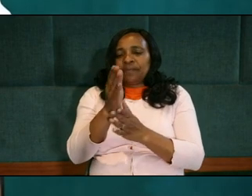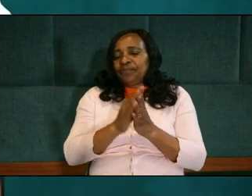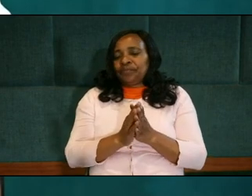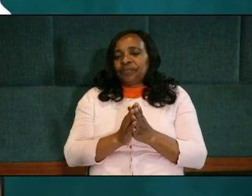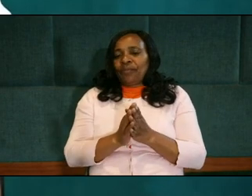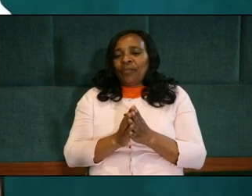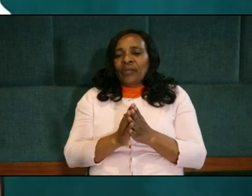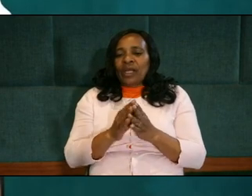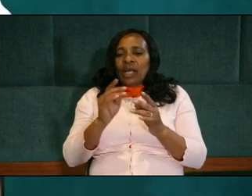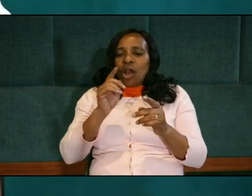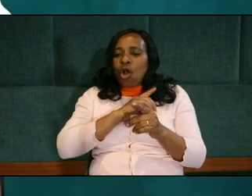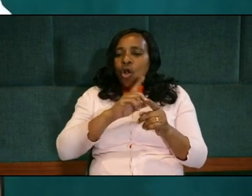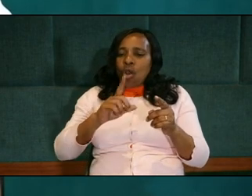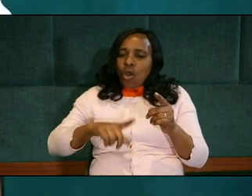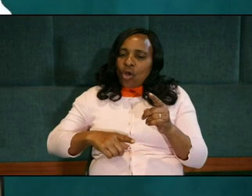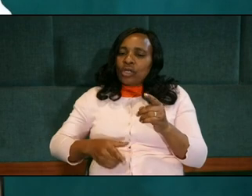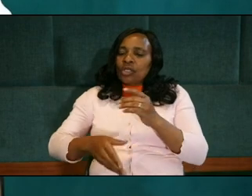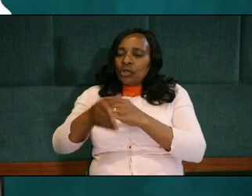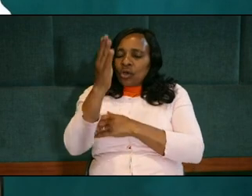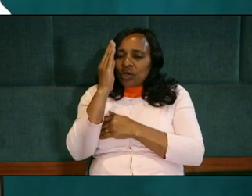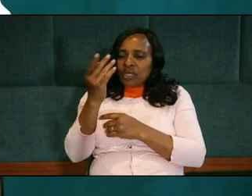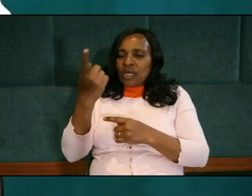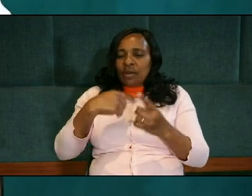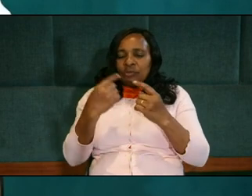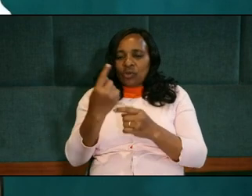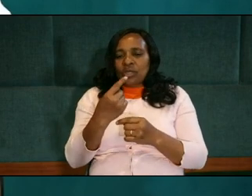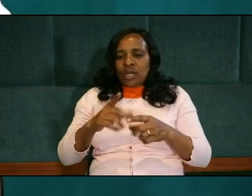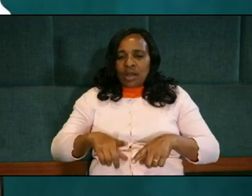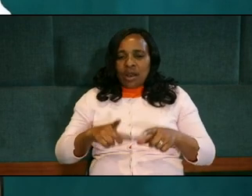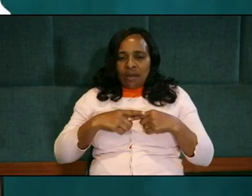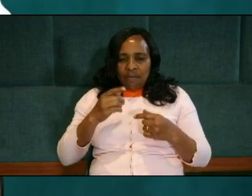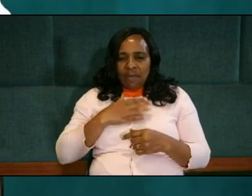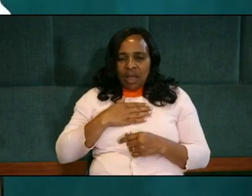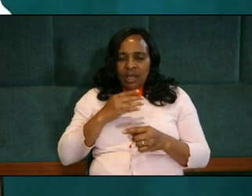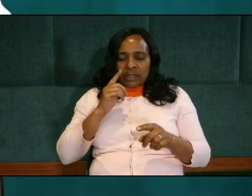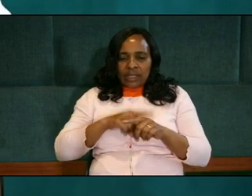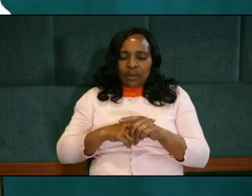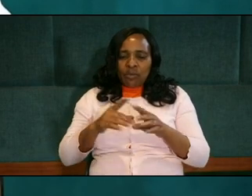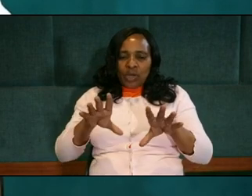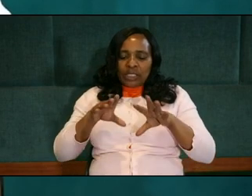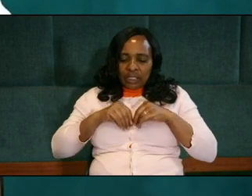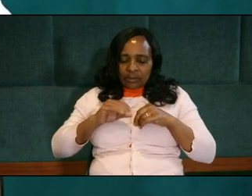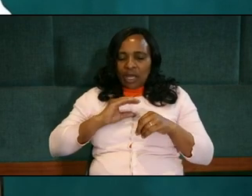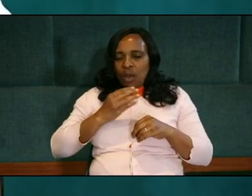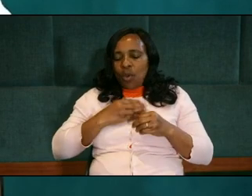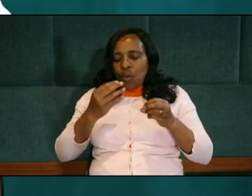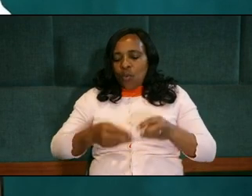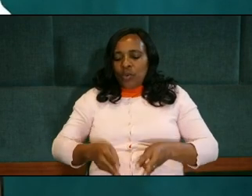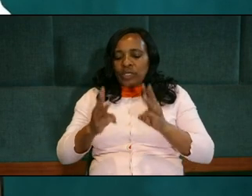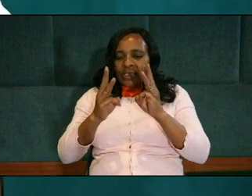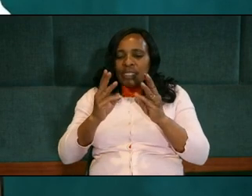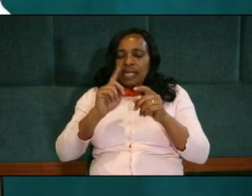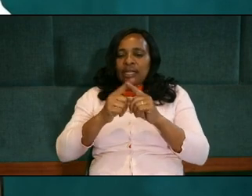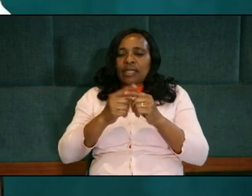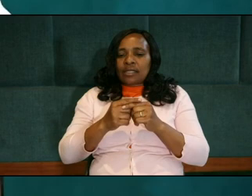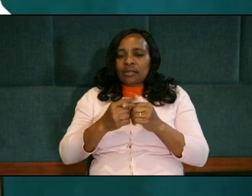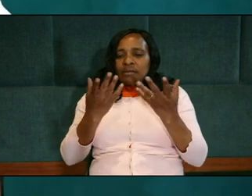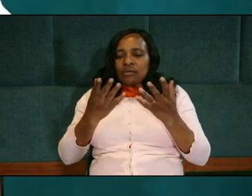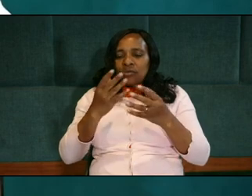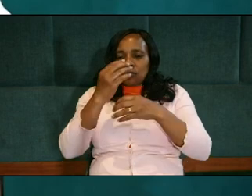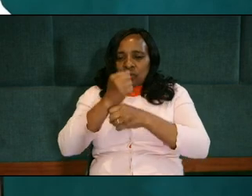only comes into our lives when we acknowledge him in all our ways and trust him with all our